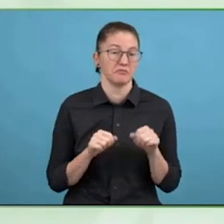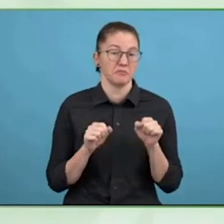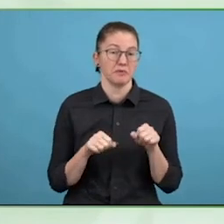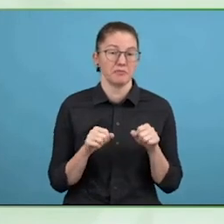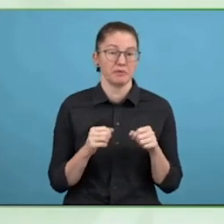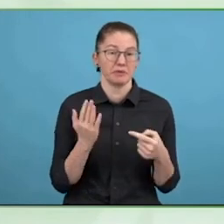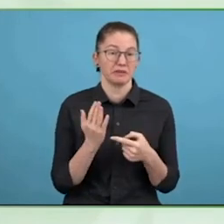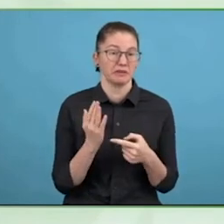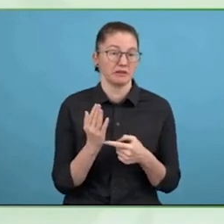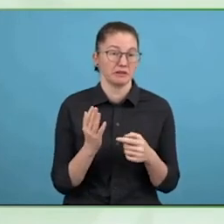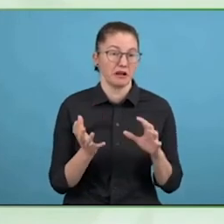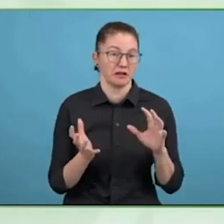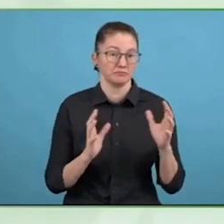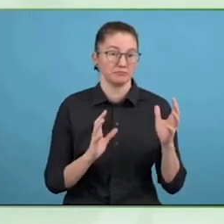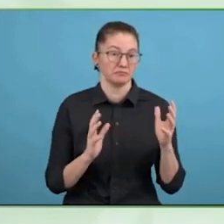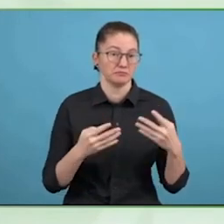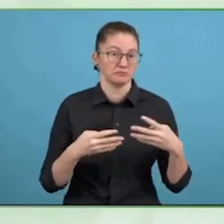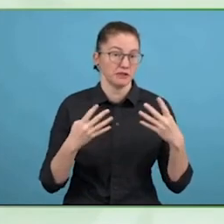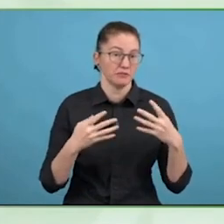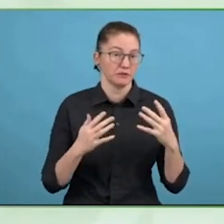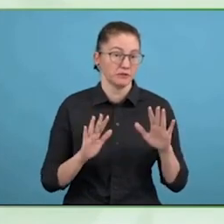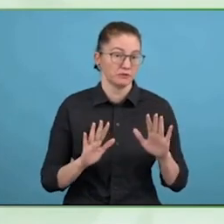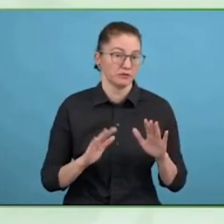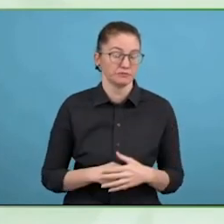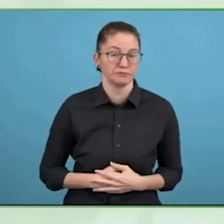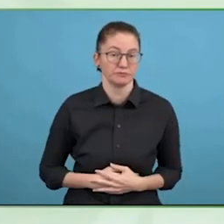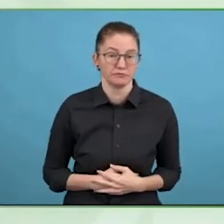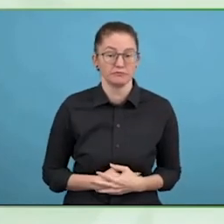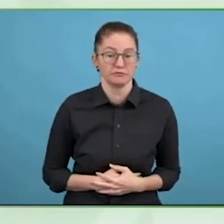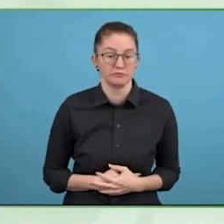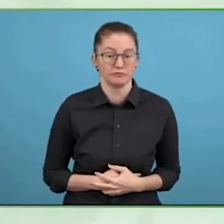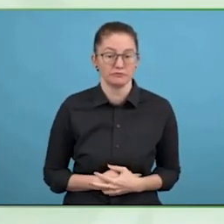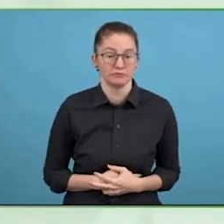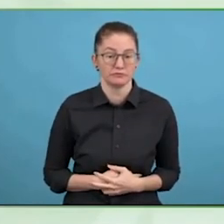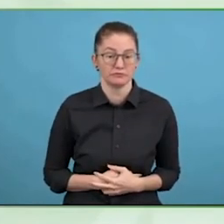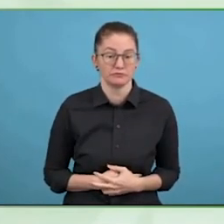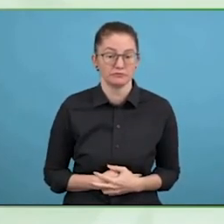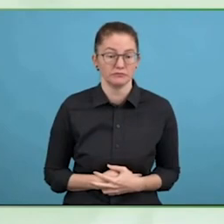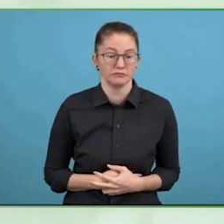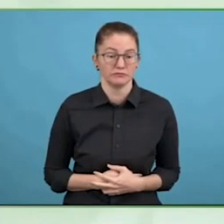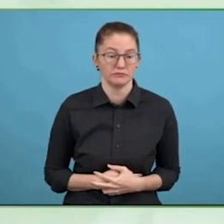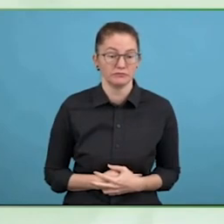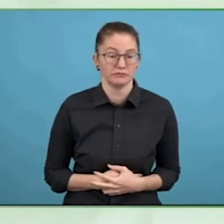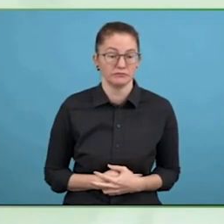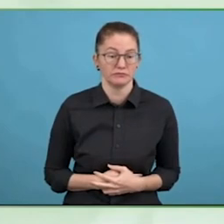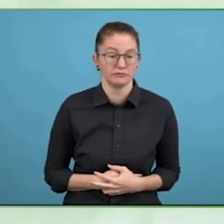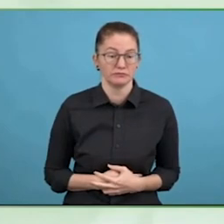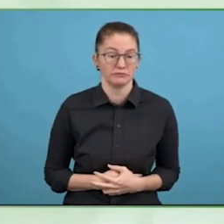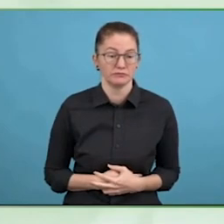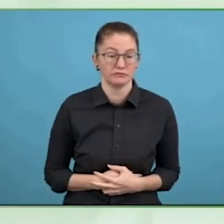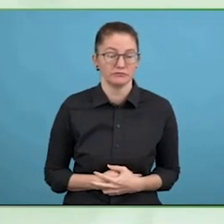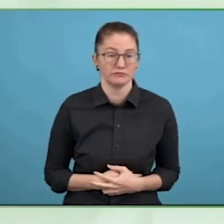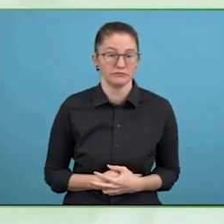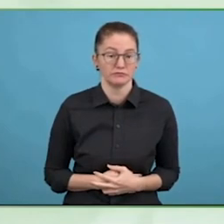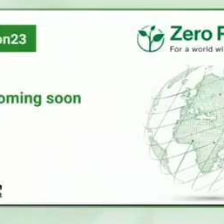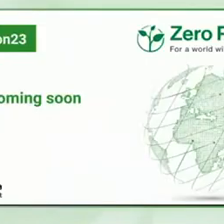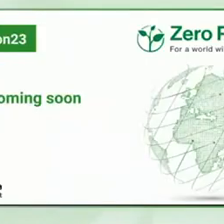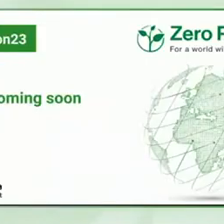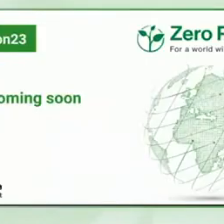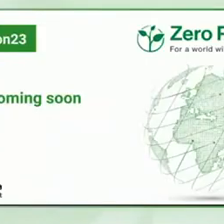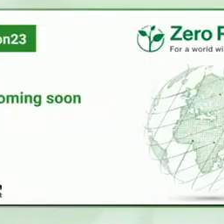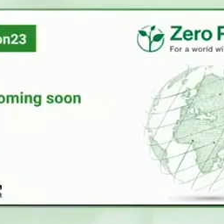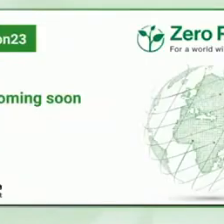commissioned with a global project. We call it a global project or global program on disability inclusion. And it has basically